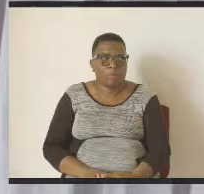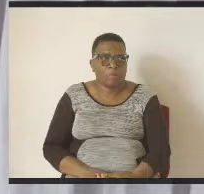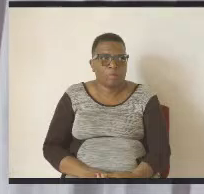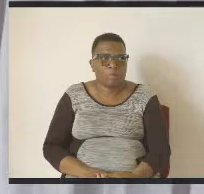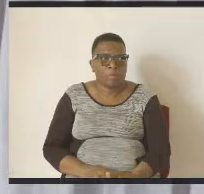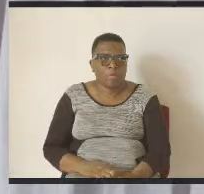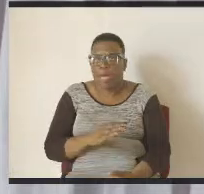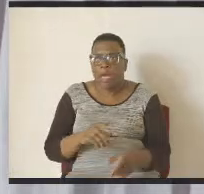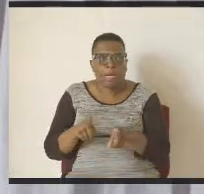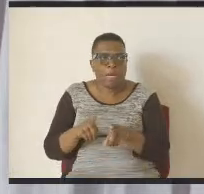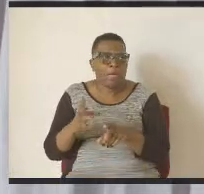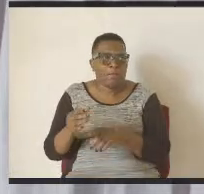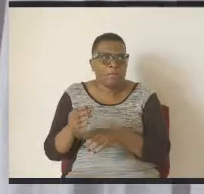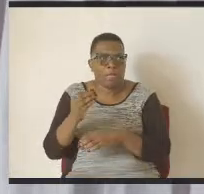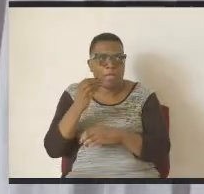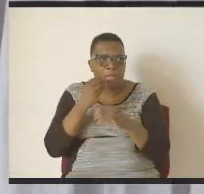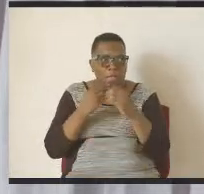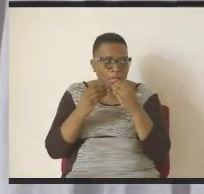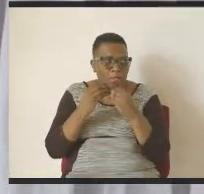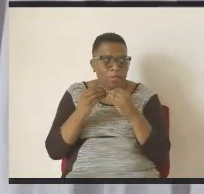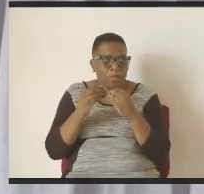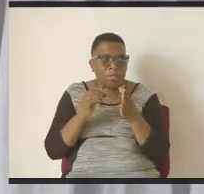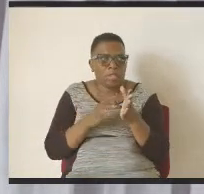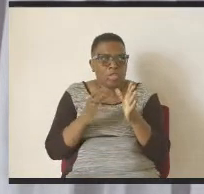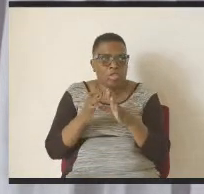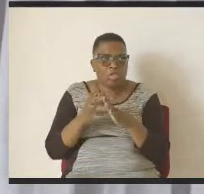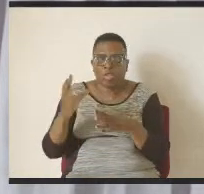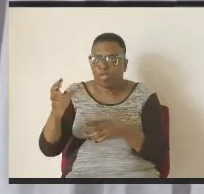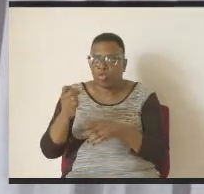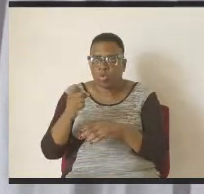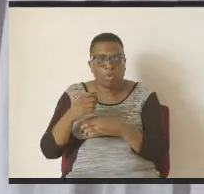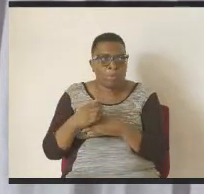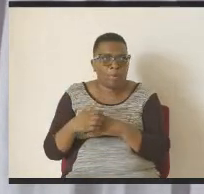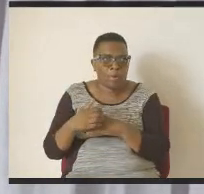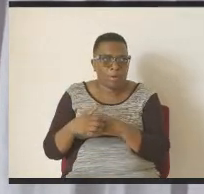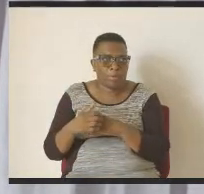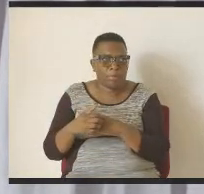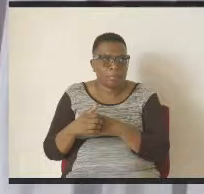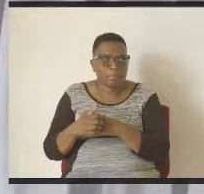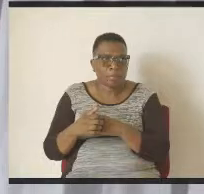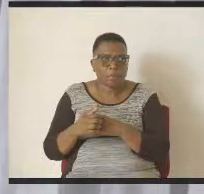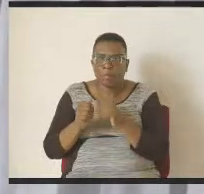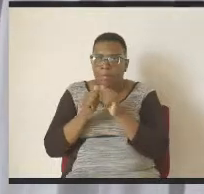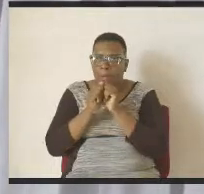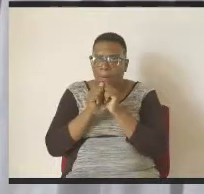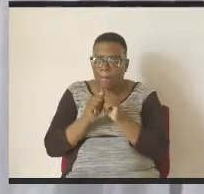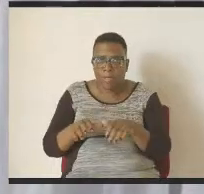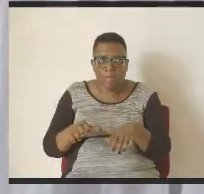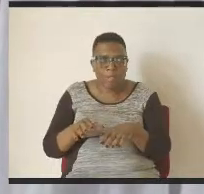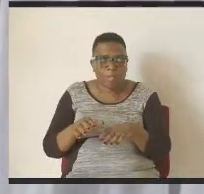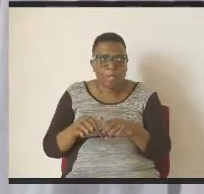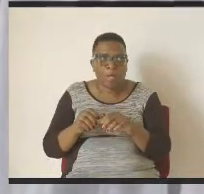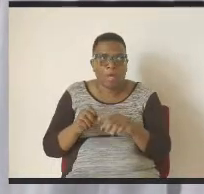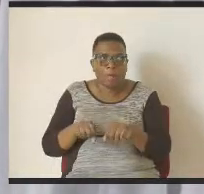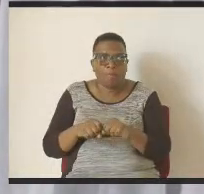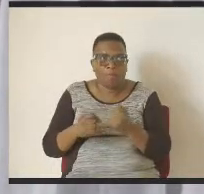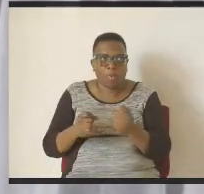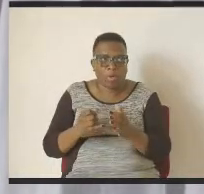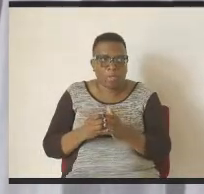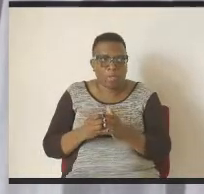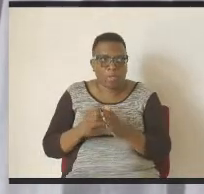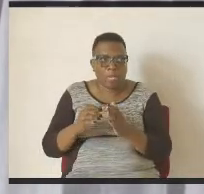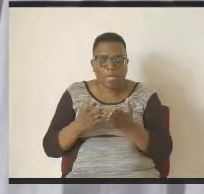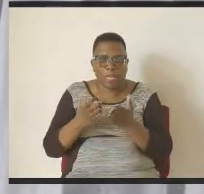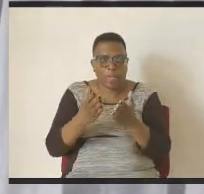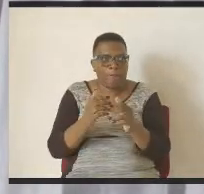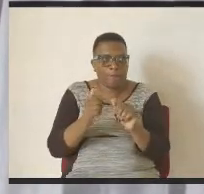29. And as they were eating, Jesus took bread, blessed it, broke it,